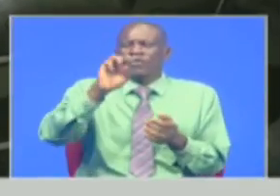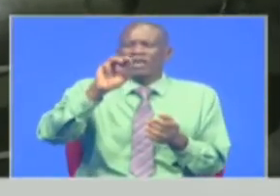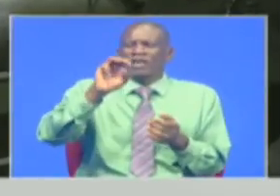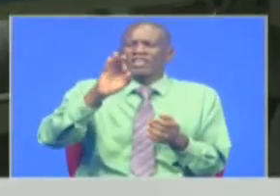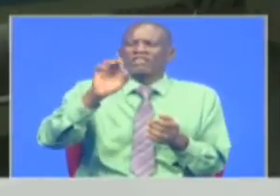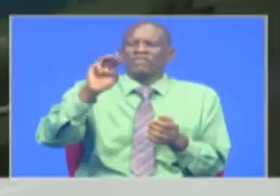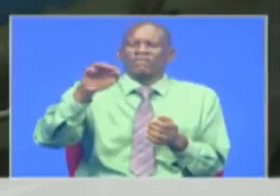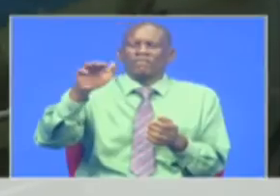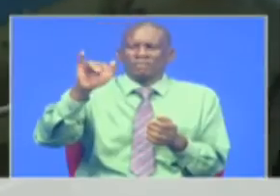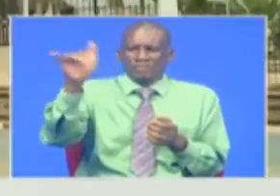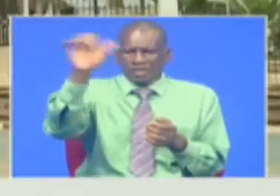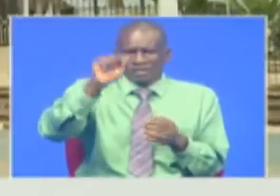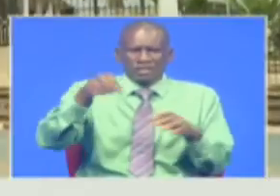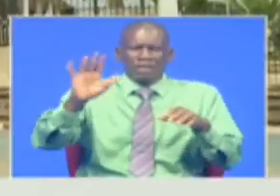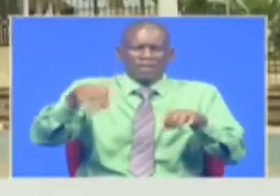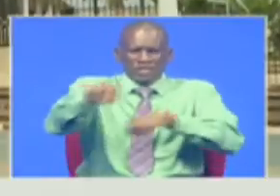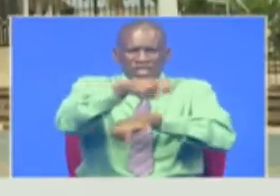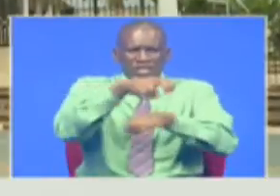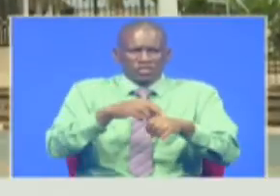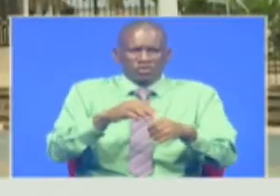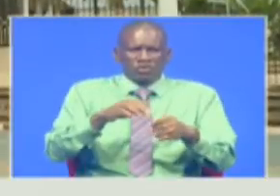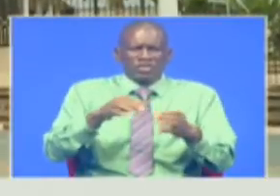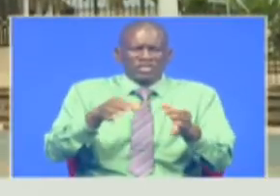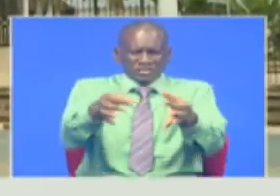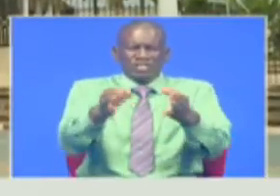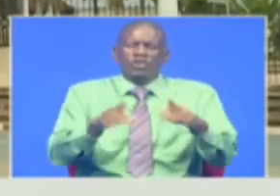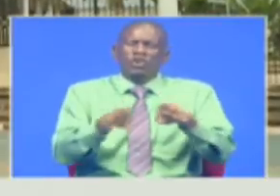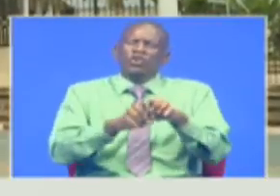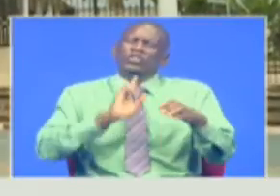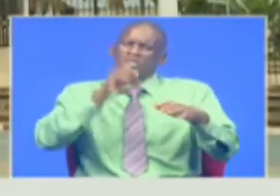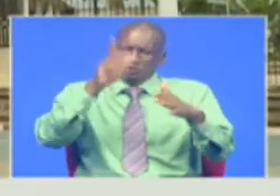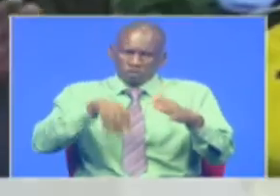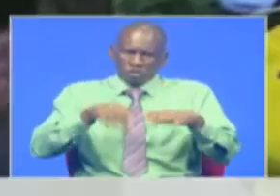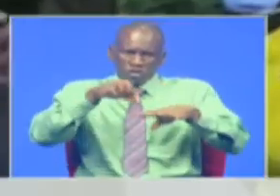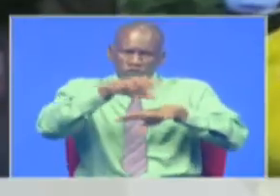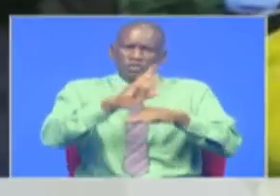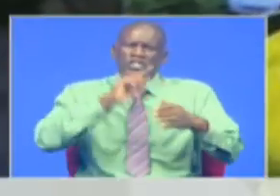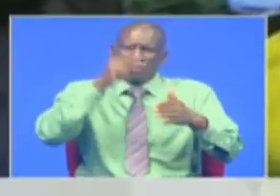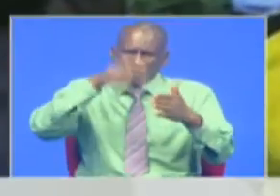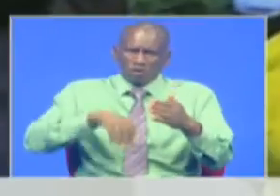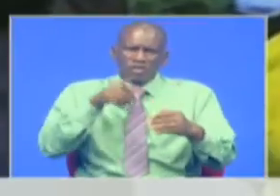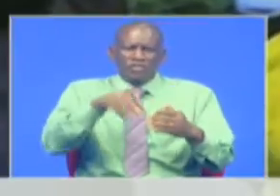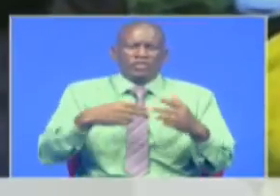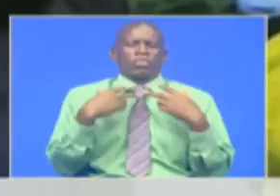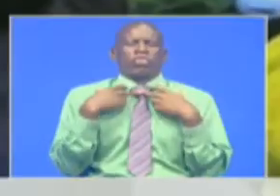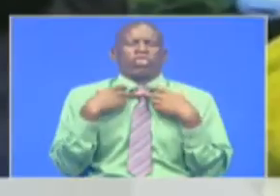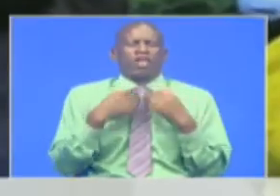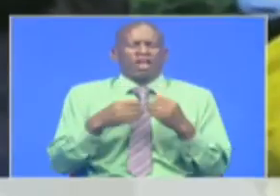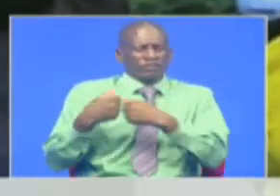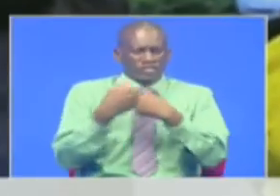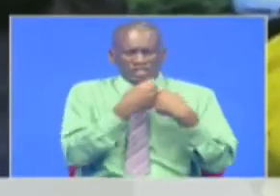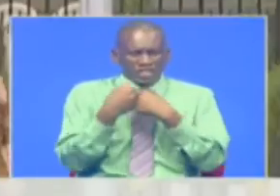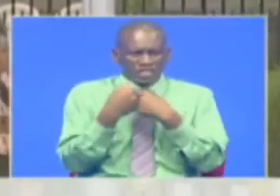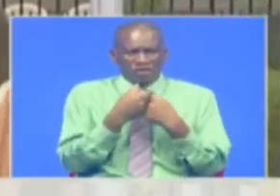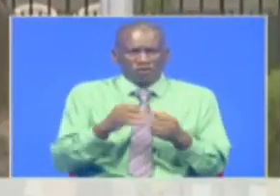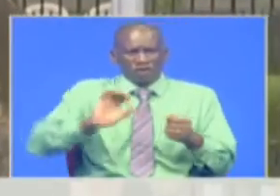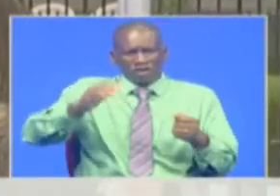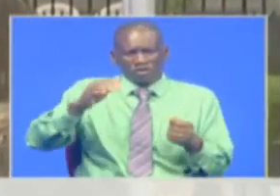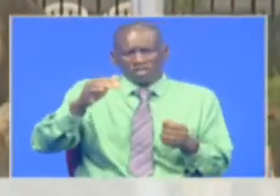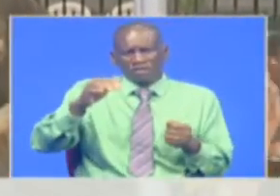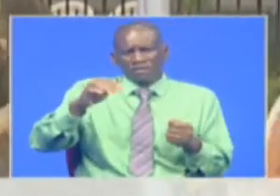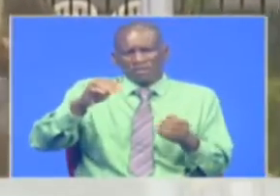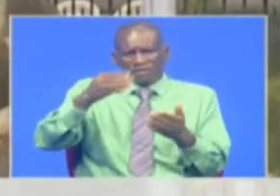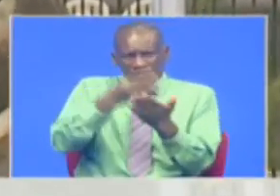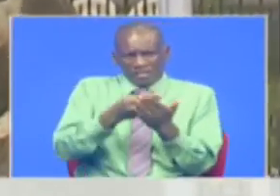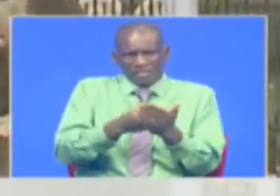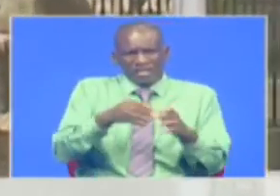National Treasury. He also states that this suspension has strained the county's finances as another 17 million from